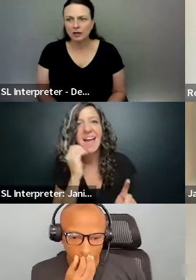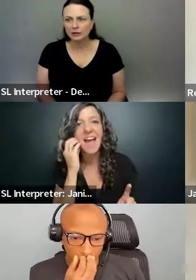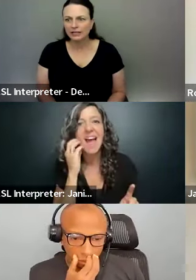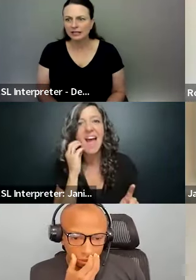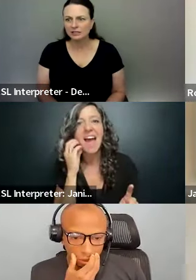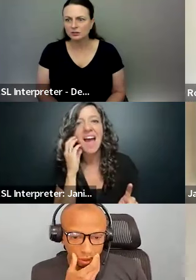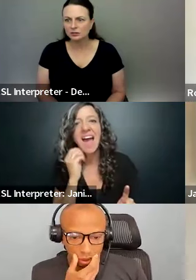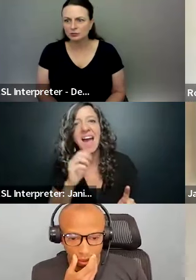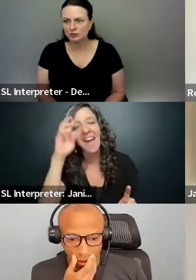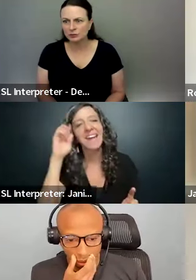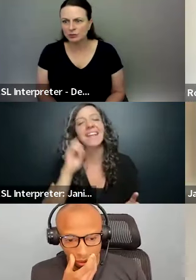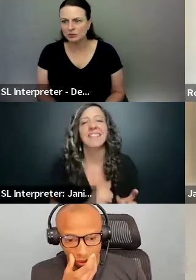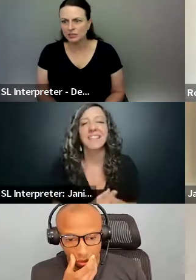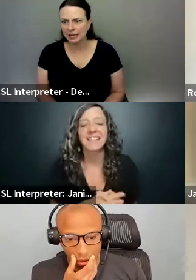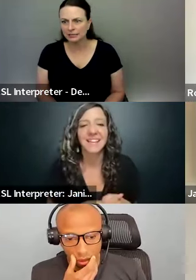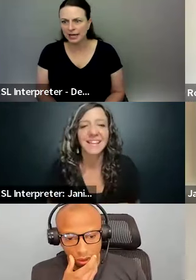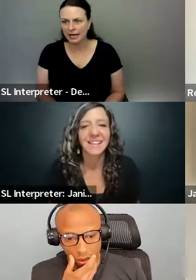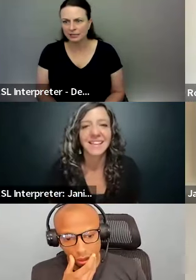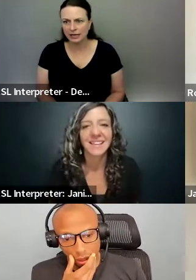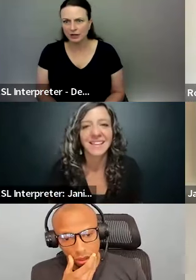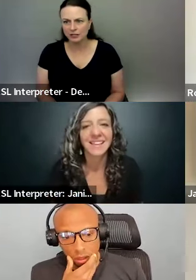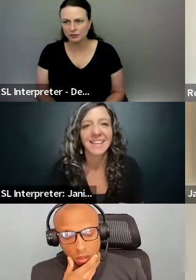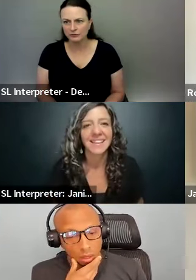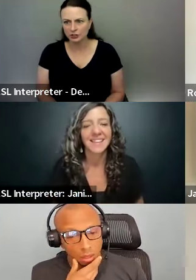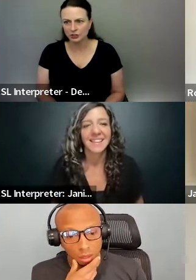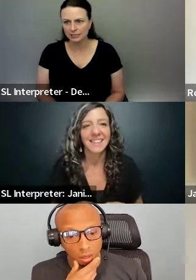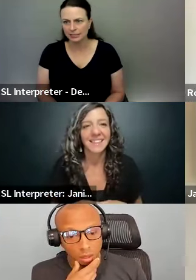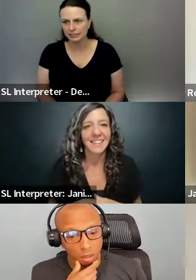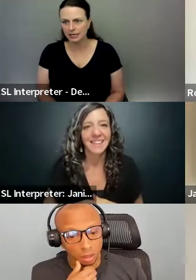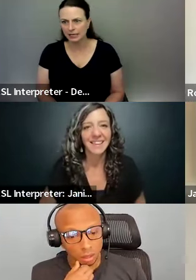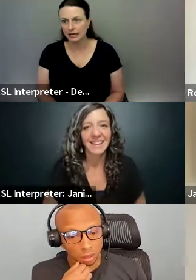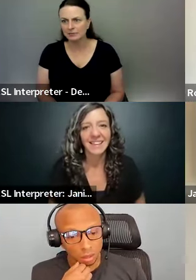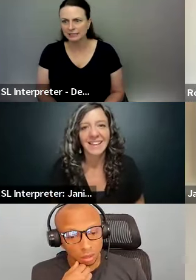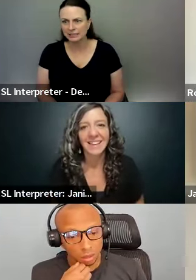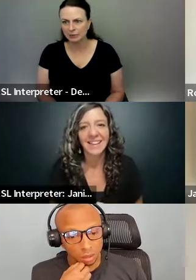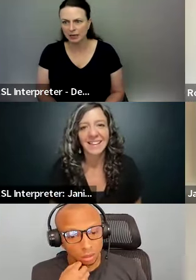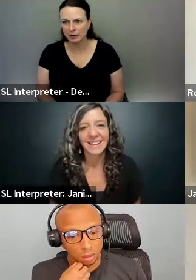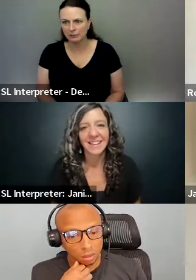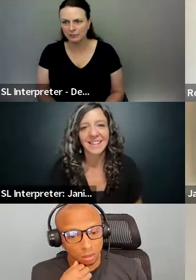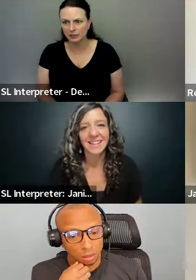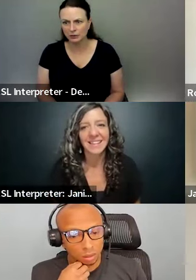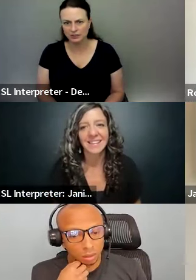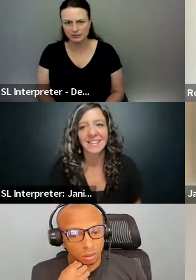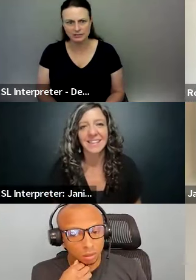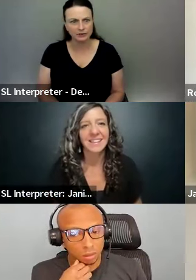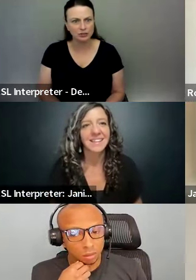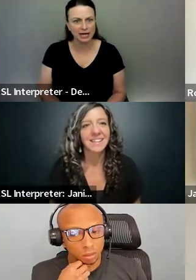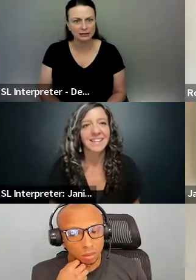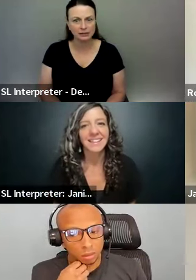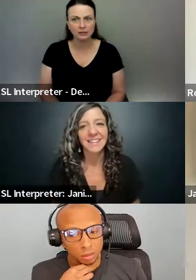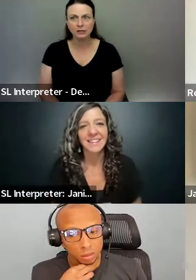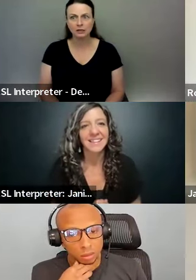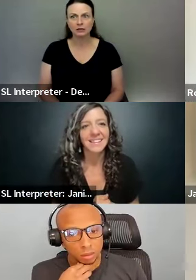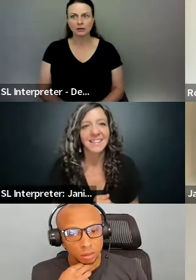So exactly. So how many? Yeah, so there's some new signs to add to that glossary for sure, Destiny's saying. Sandeep, you said something in the